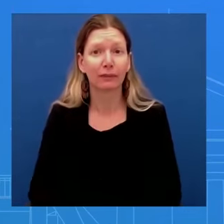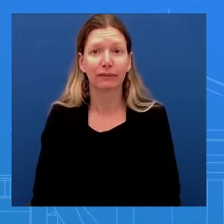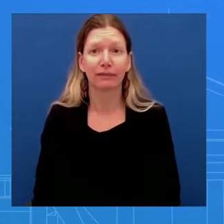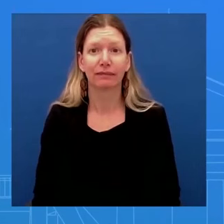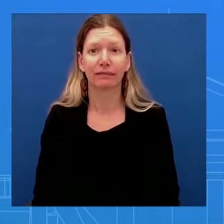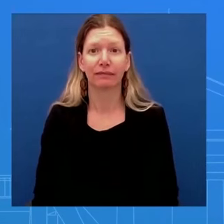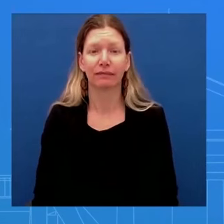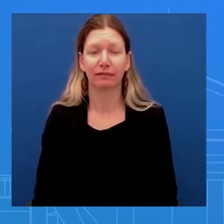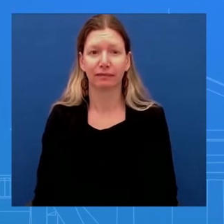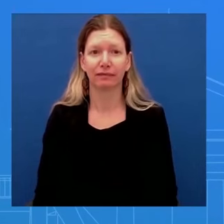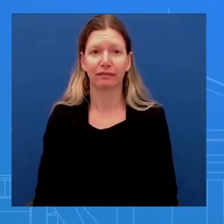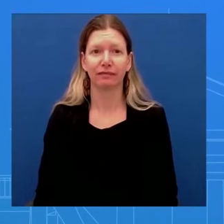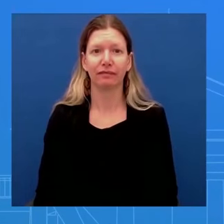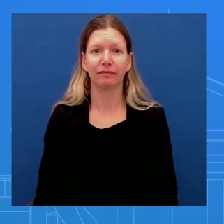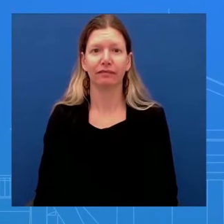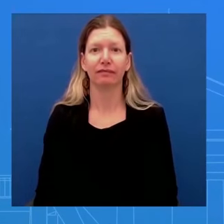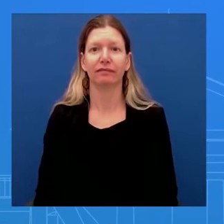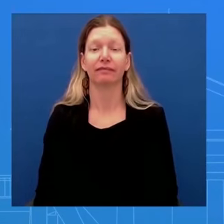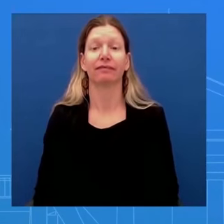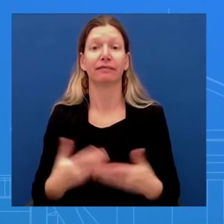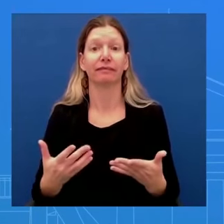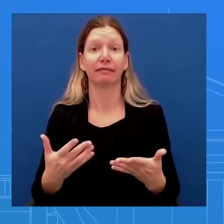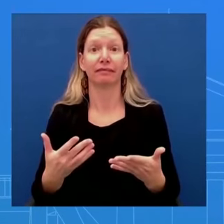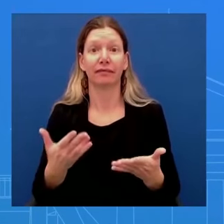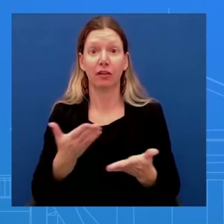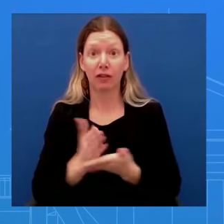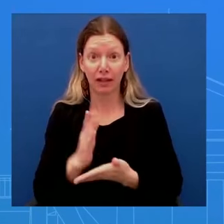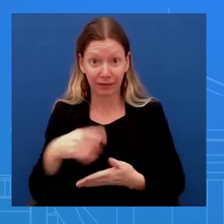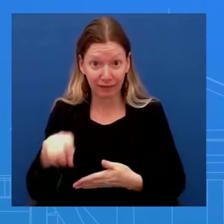Thank you. Thanks, guys. All right. You guys still awake? What's going on? Everyone's so quiet.